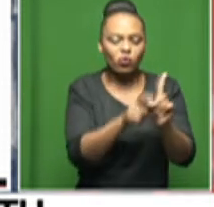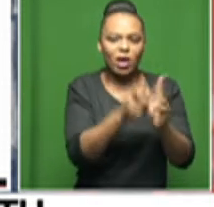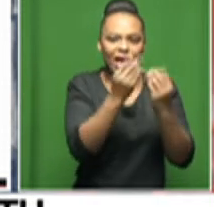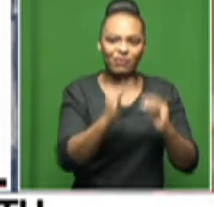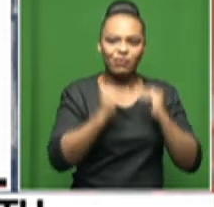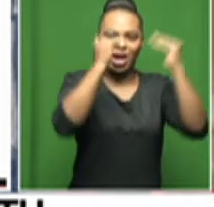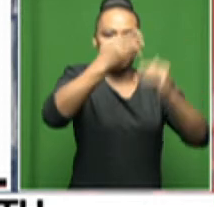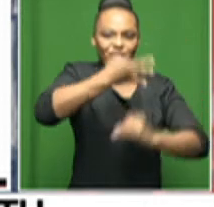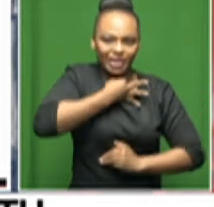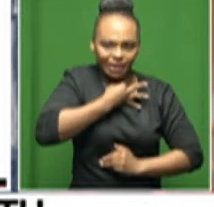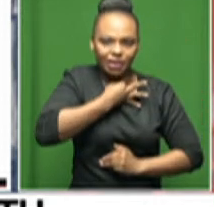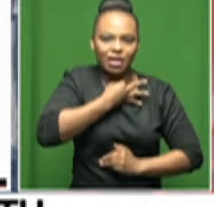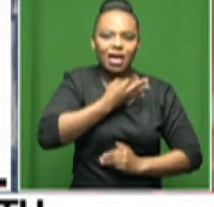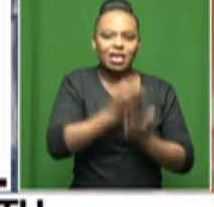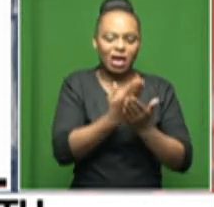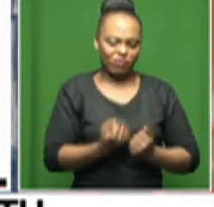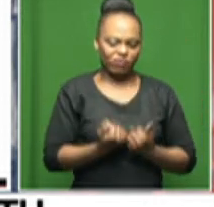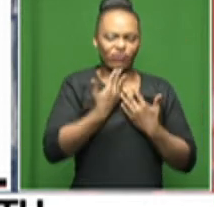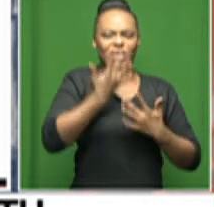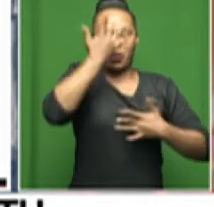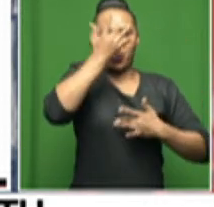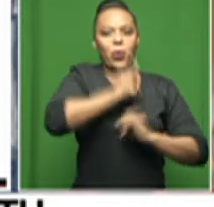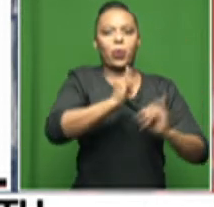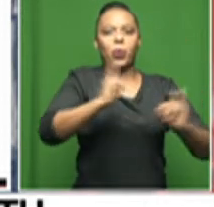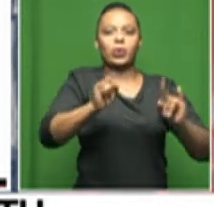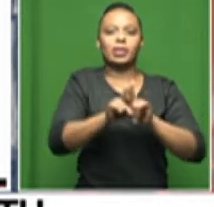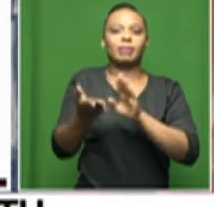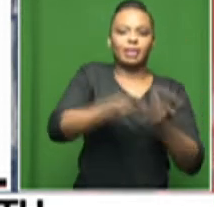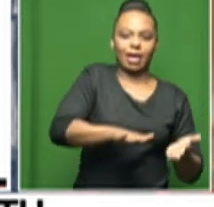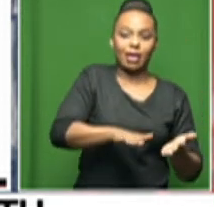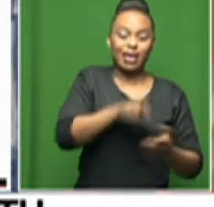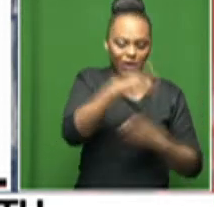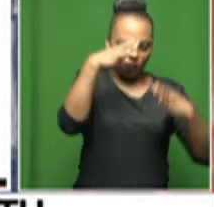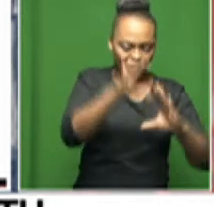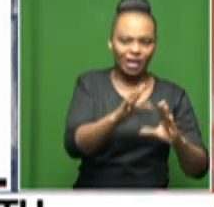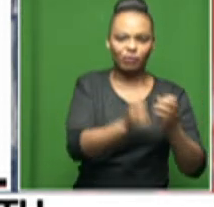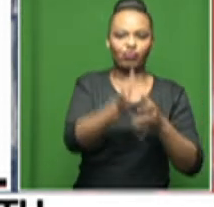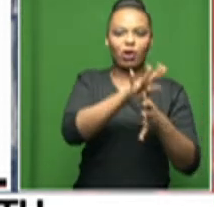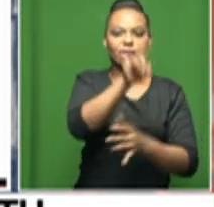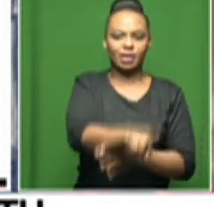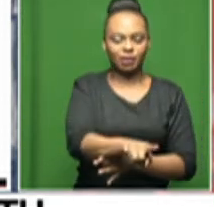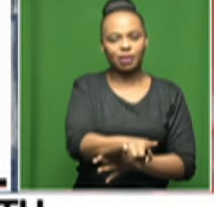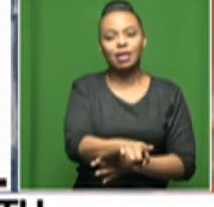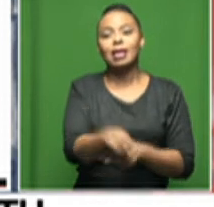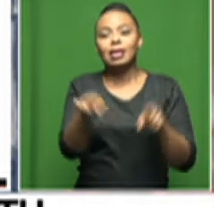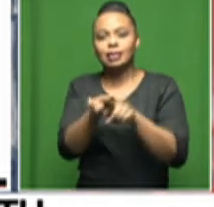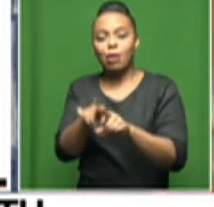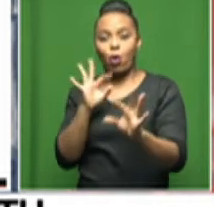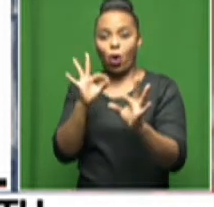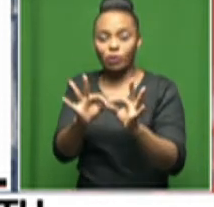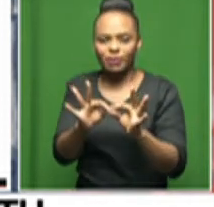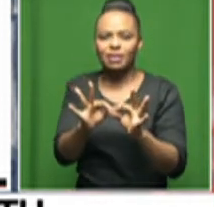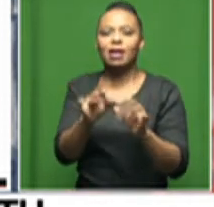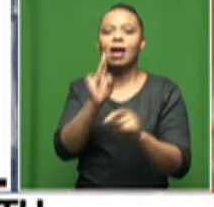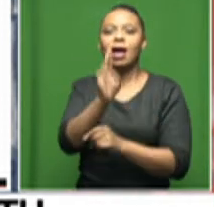risk of developing severe disease and dying of COVID-19. And then on a slightly more optimistic